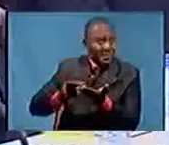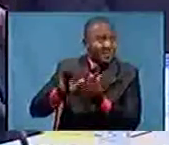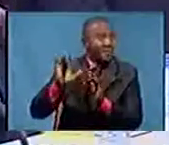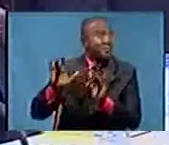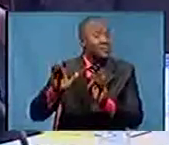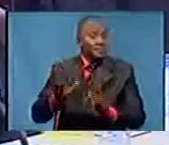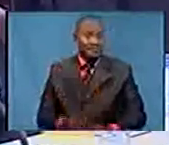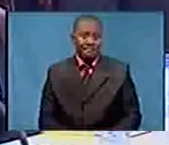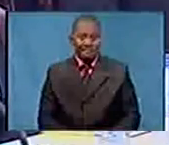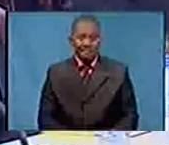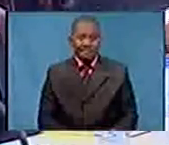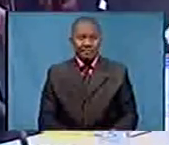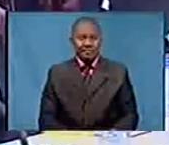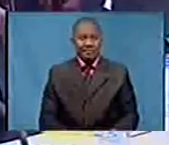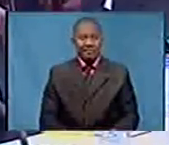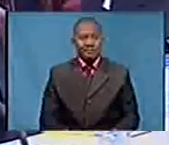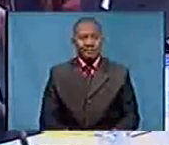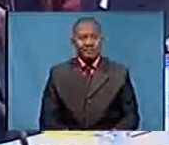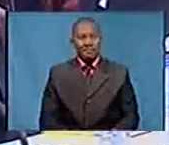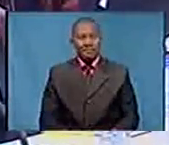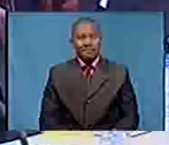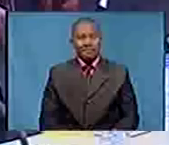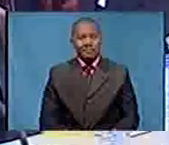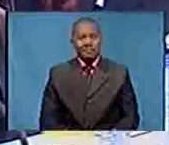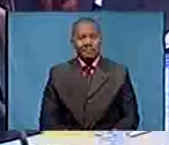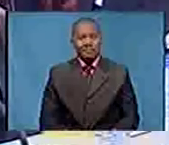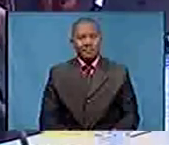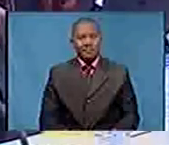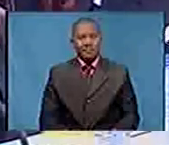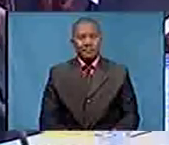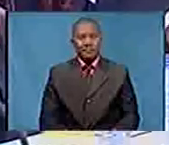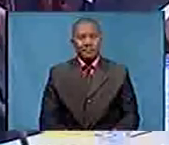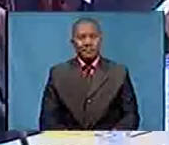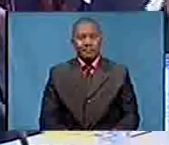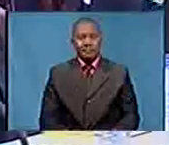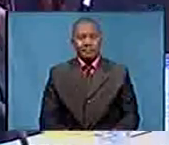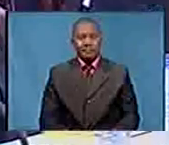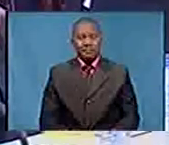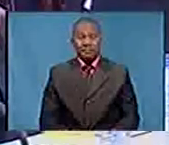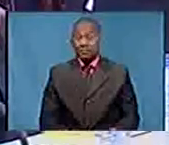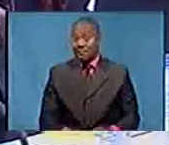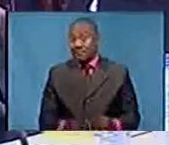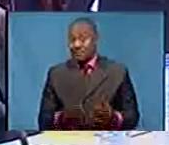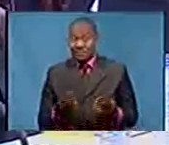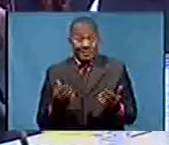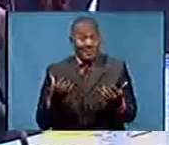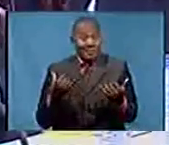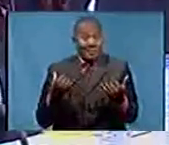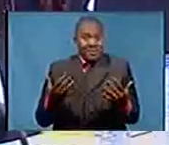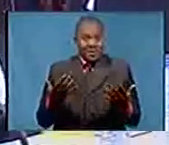My Lord, timing, looking at where we have reached with this